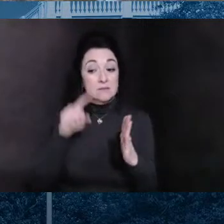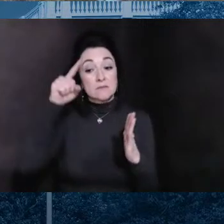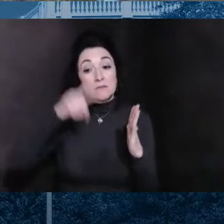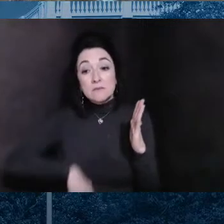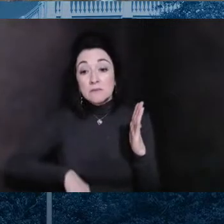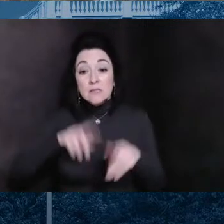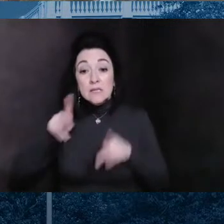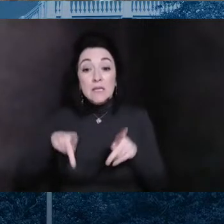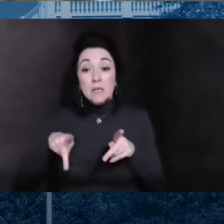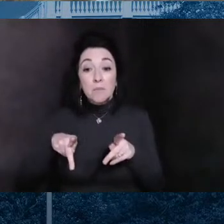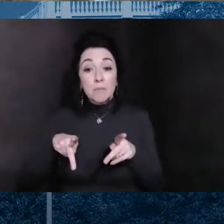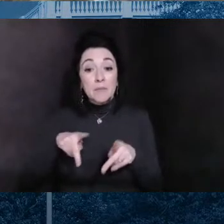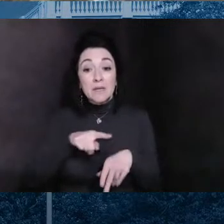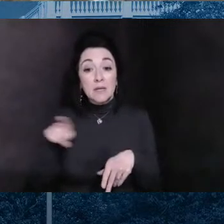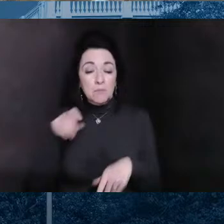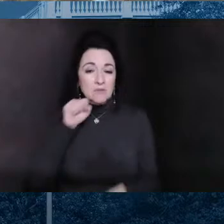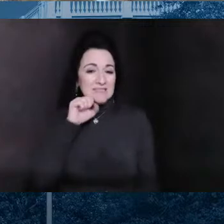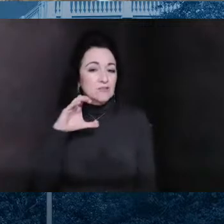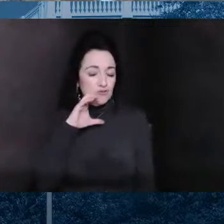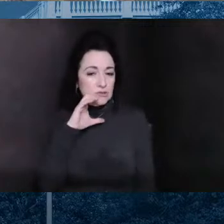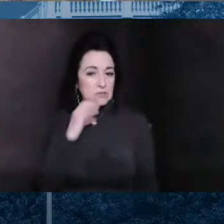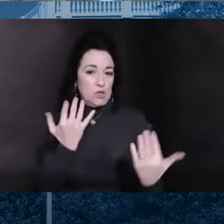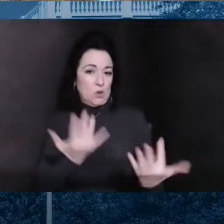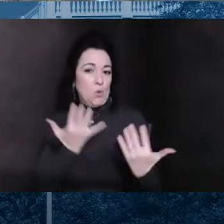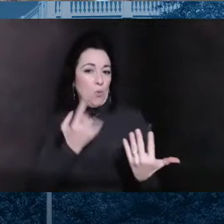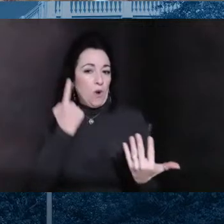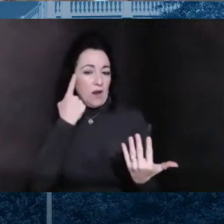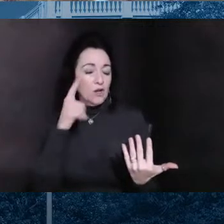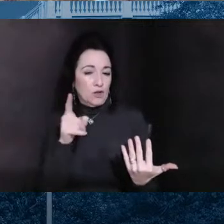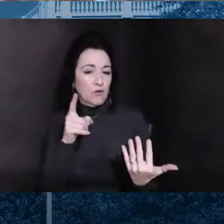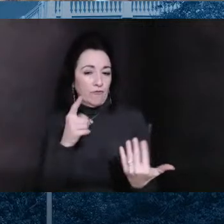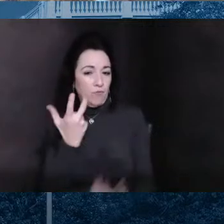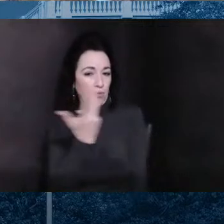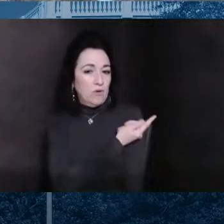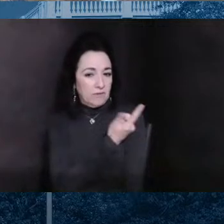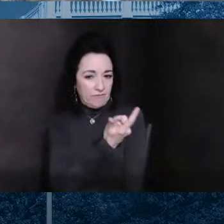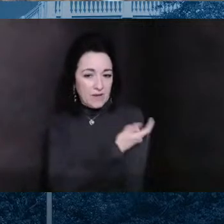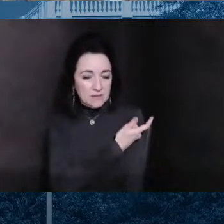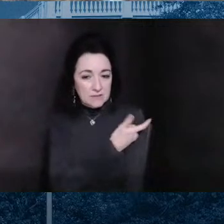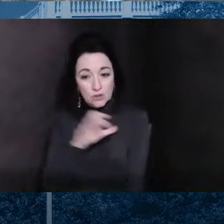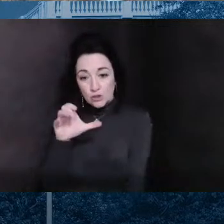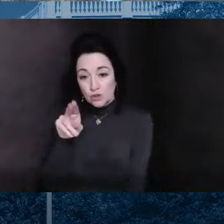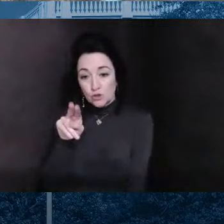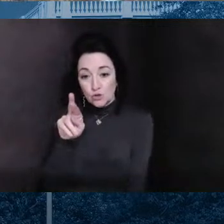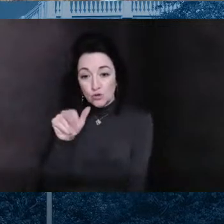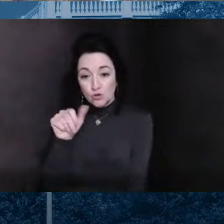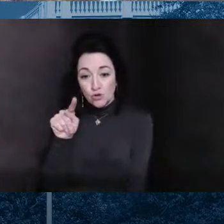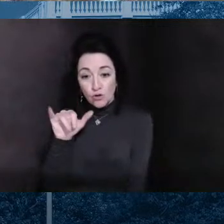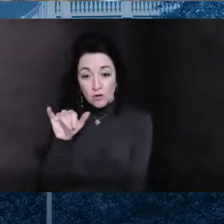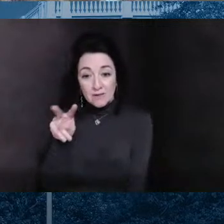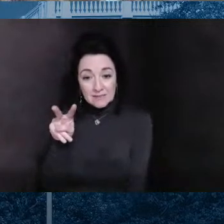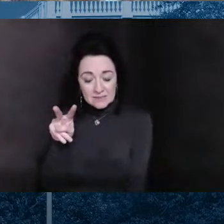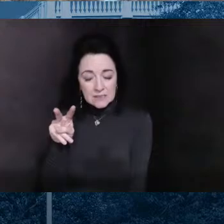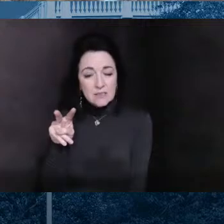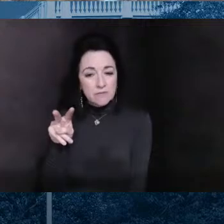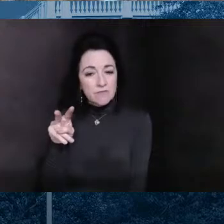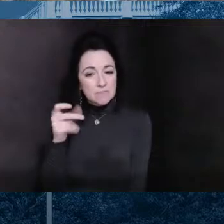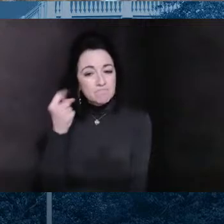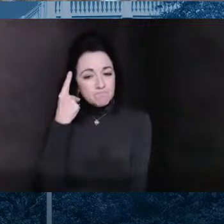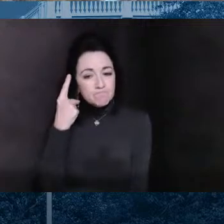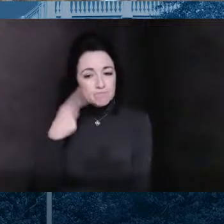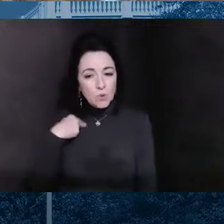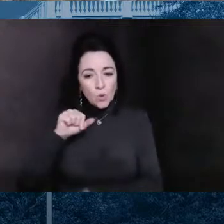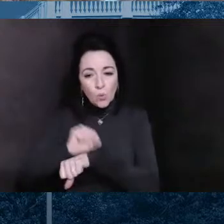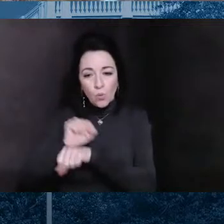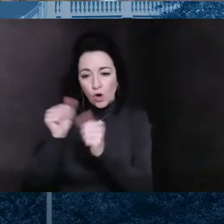Vault and Curative, but we are using those resources to